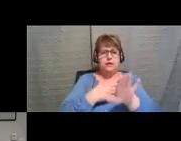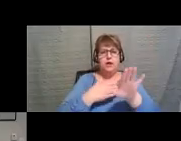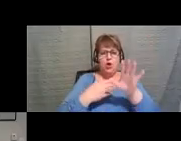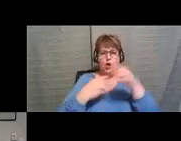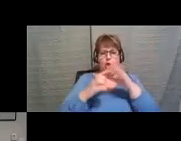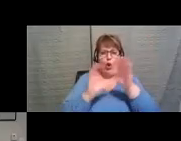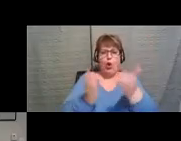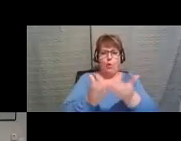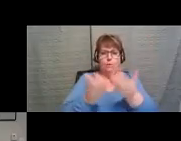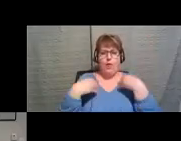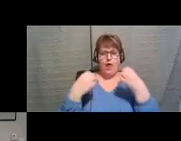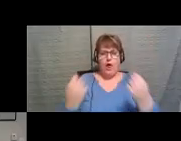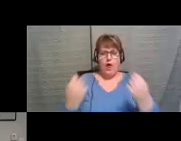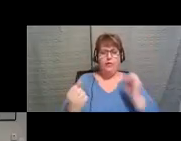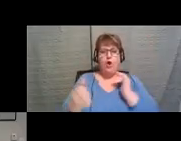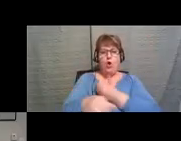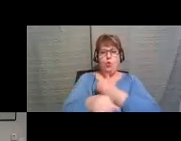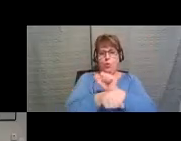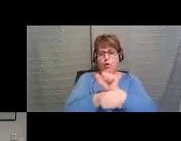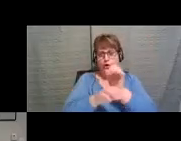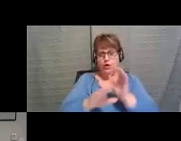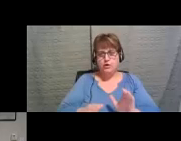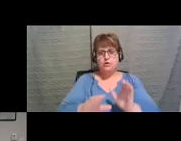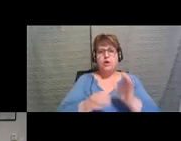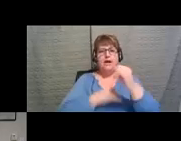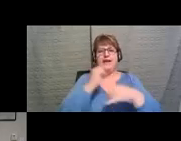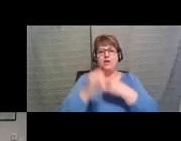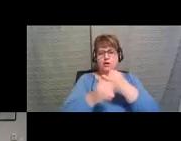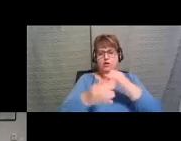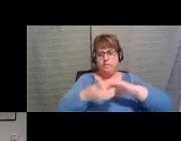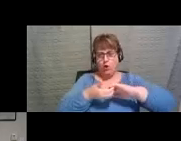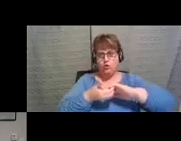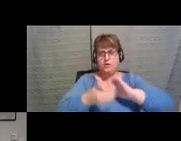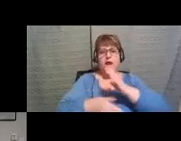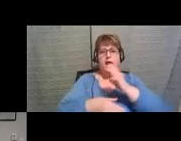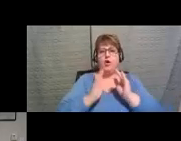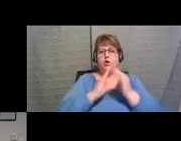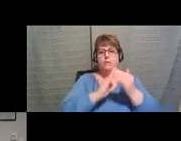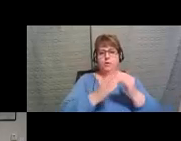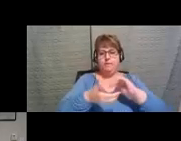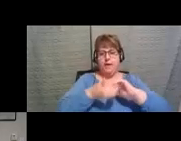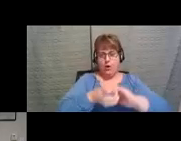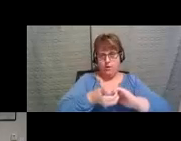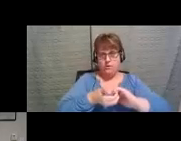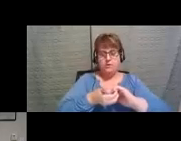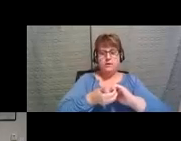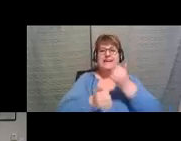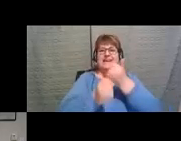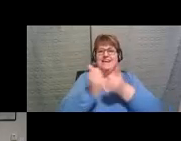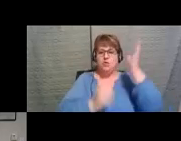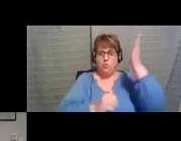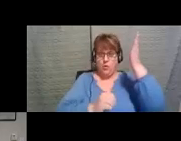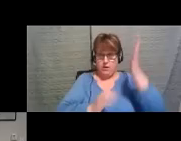researchers, and clinicians, our international partners, and our community partners. Each presenter will share their